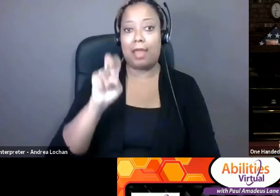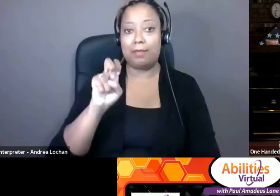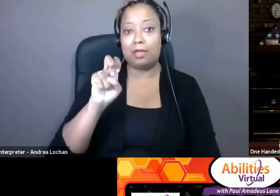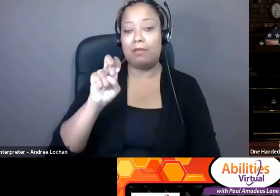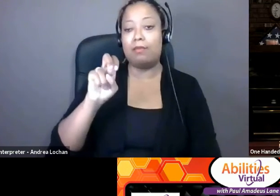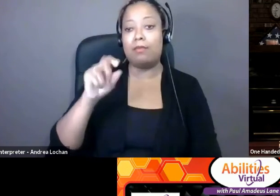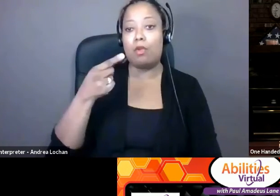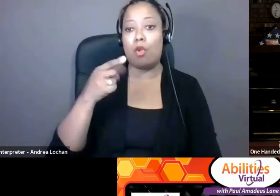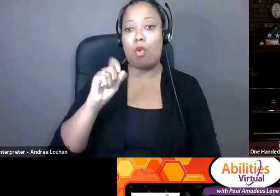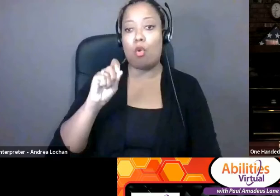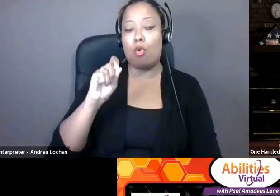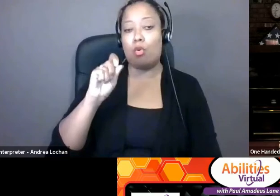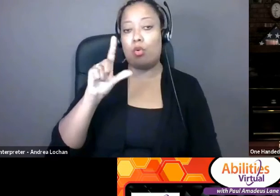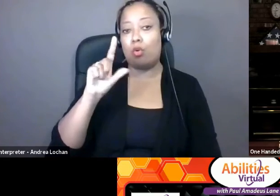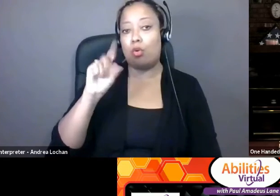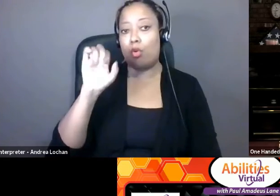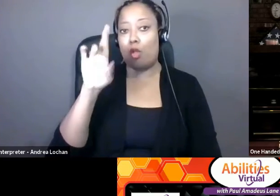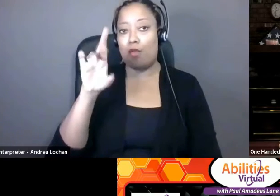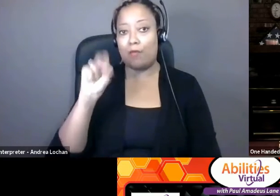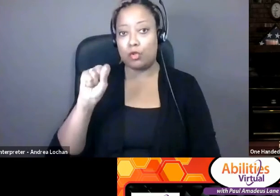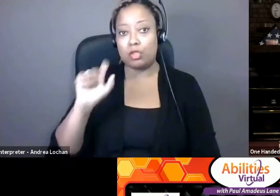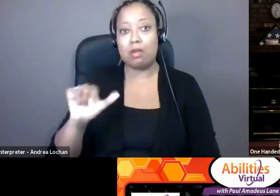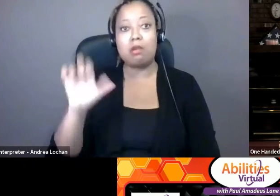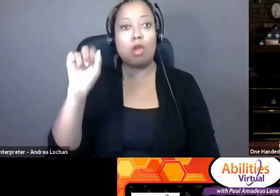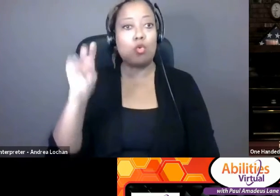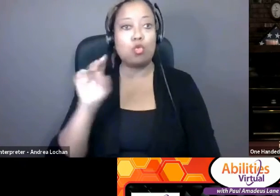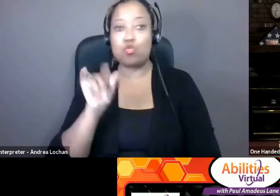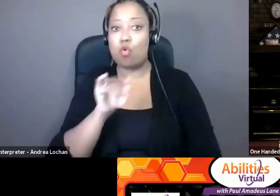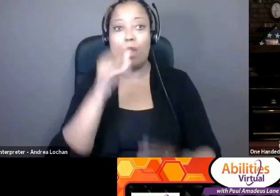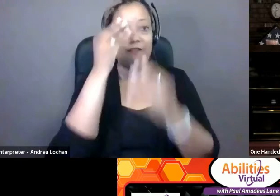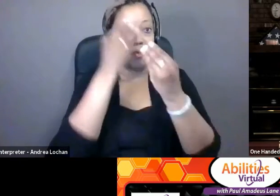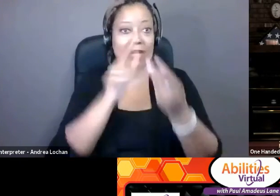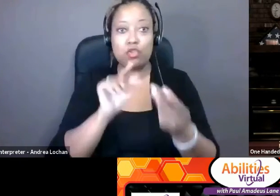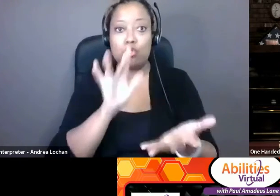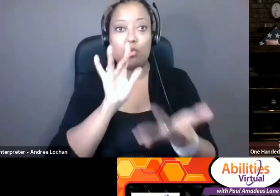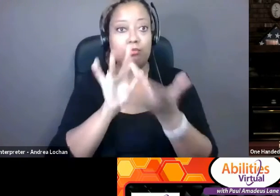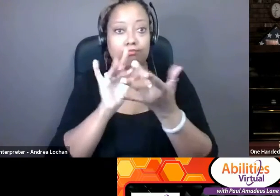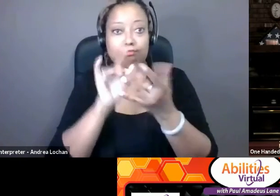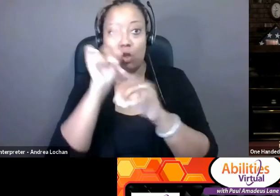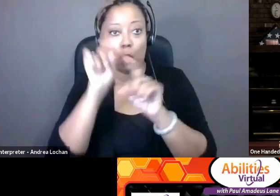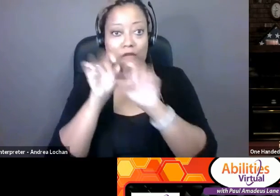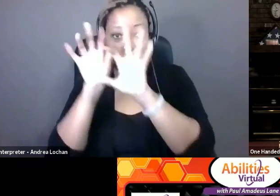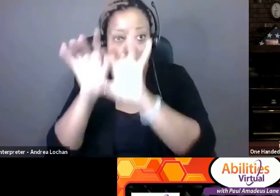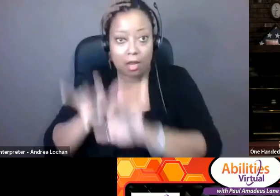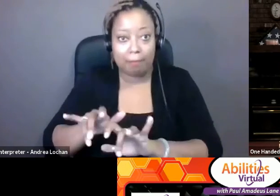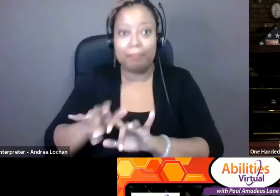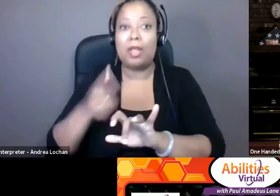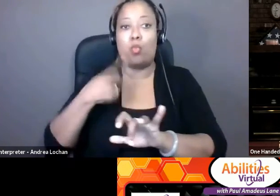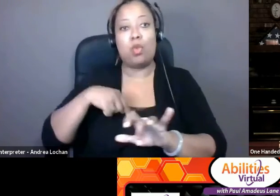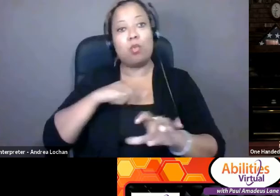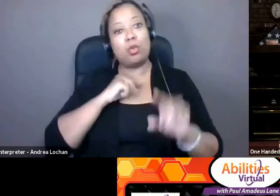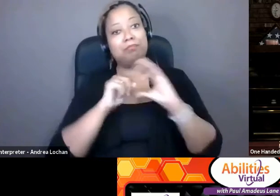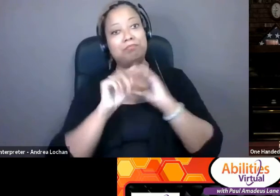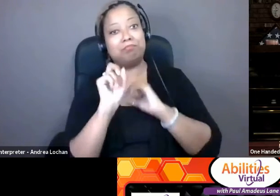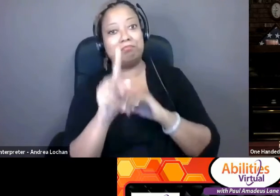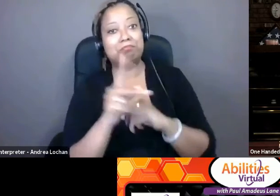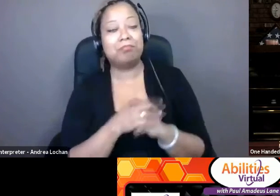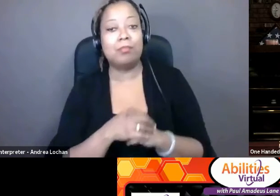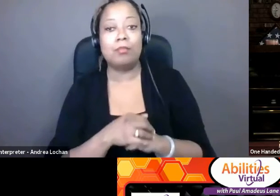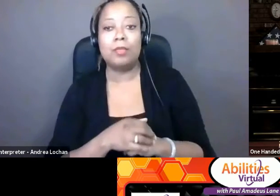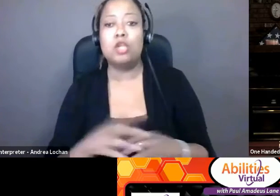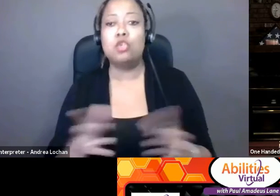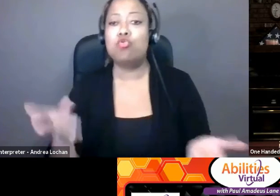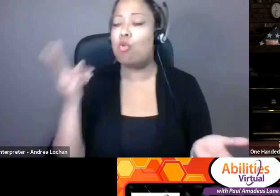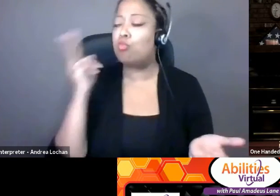your information in contact and question and we'll get right back to you. Awesome. And let's say you get